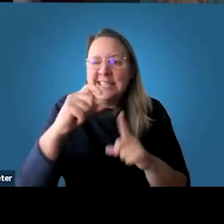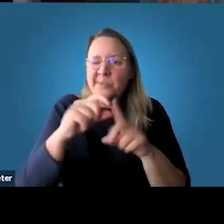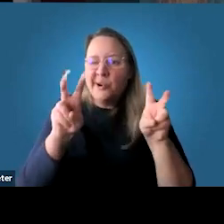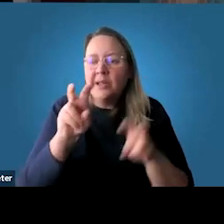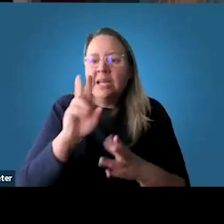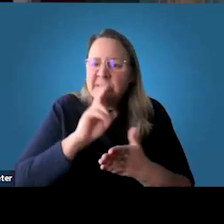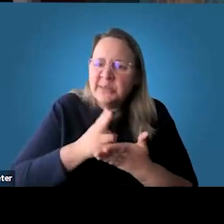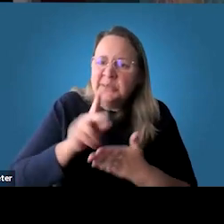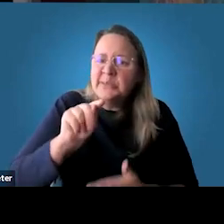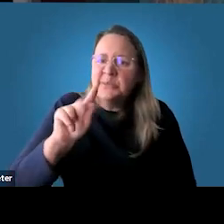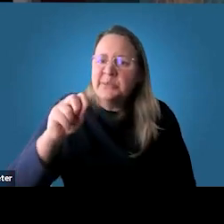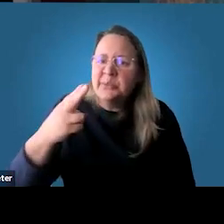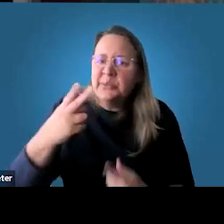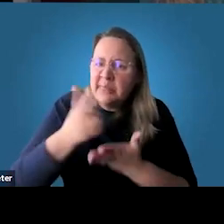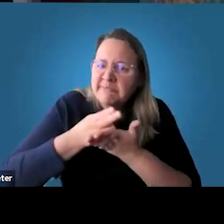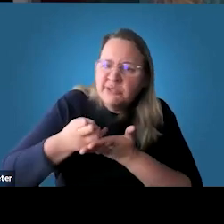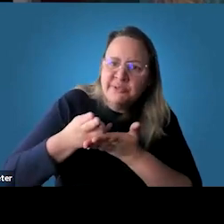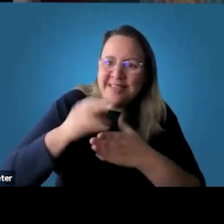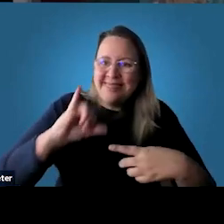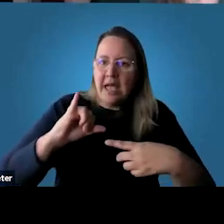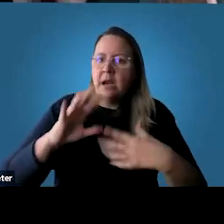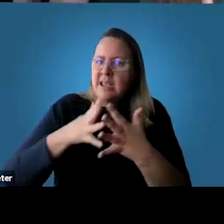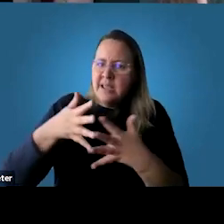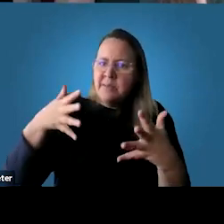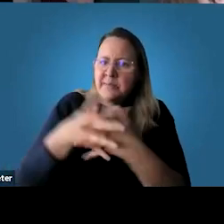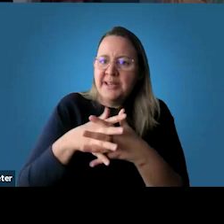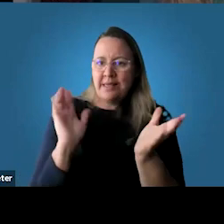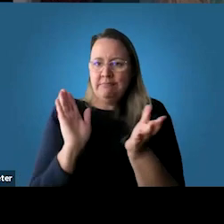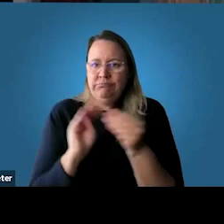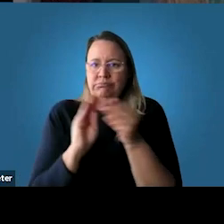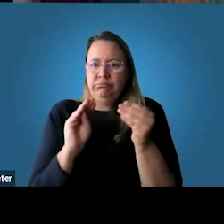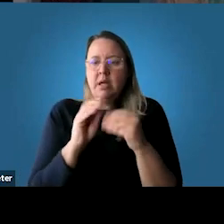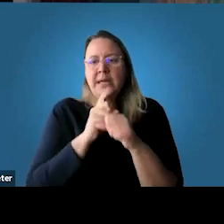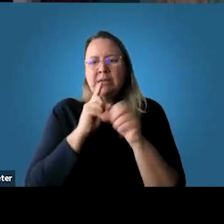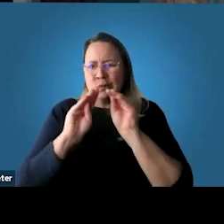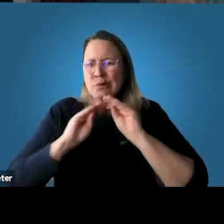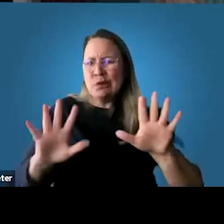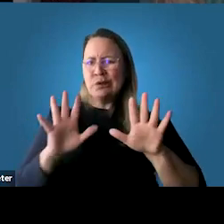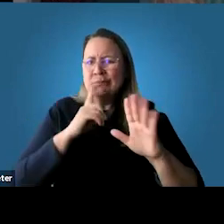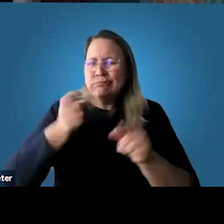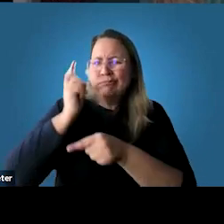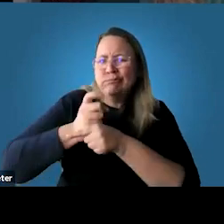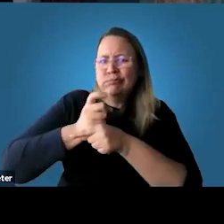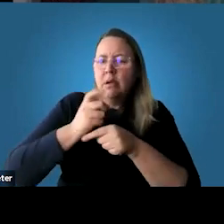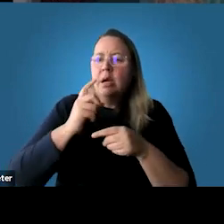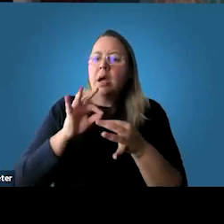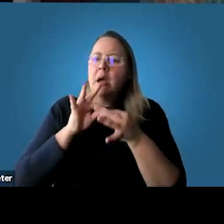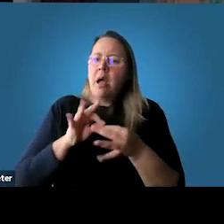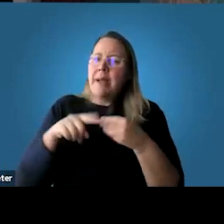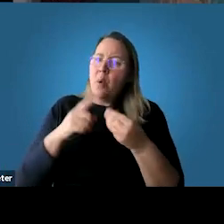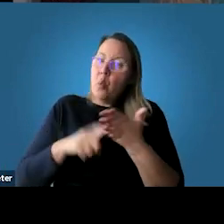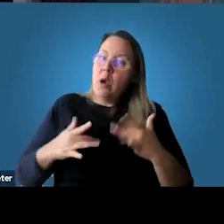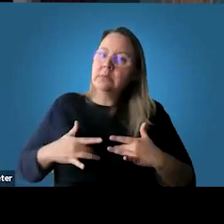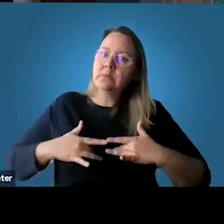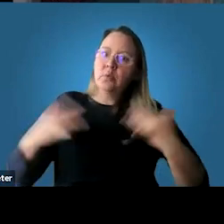Truth. Embedded in that storytelling is an opportunity to declare in clear and really accurate terms what is happening